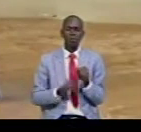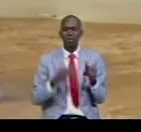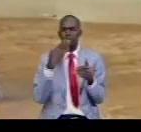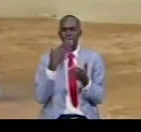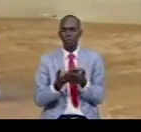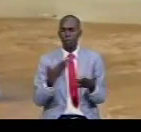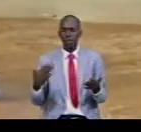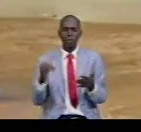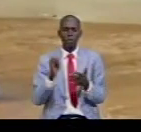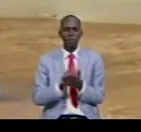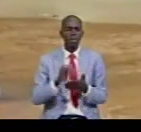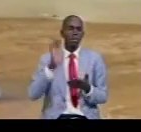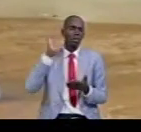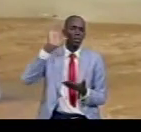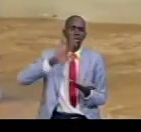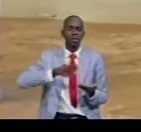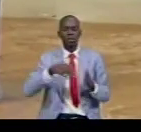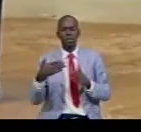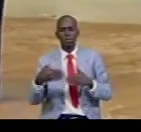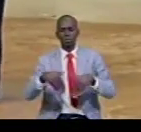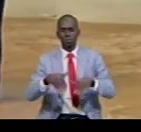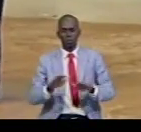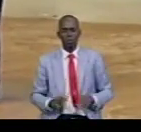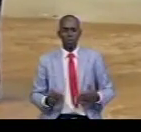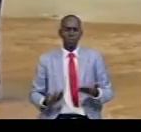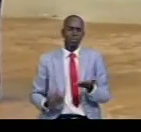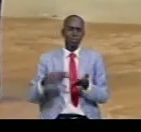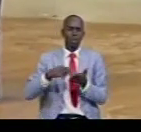purchased. We receive in the name of Jesus.